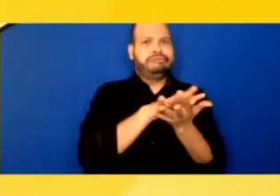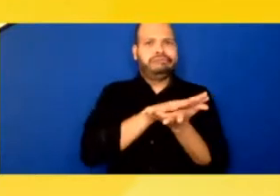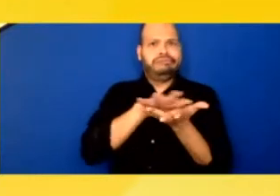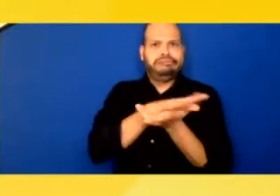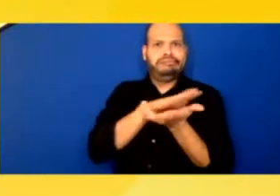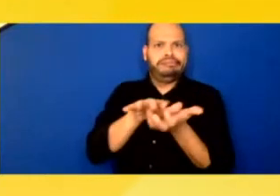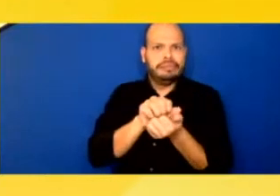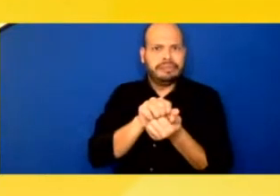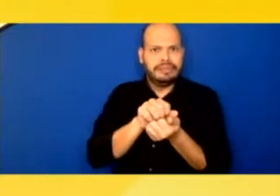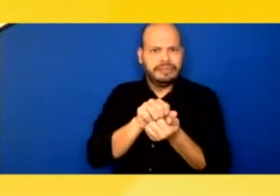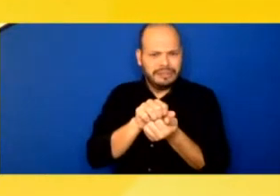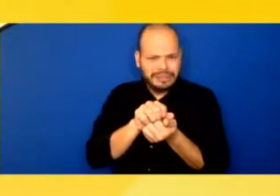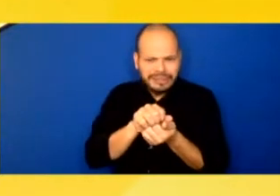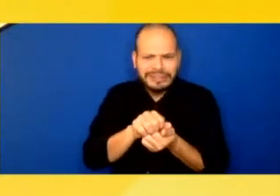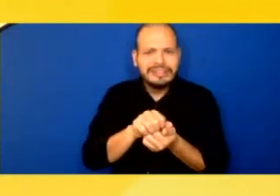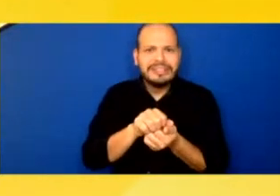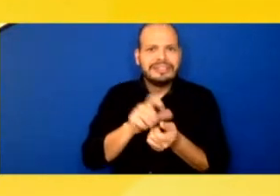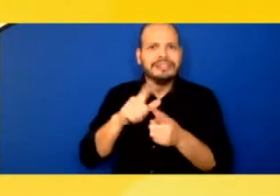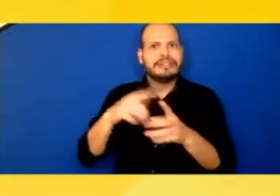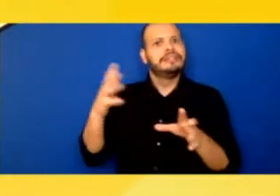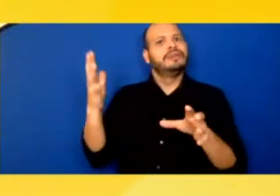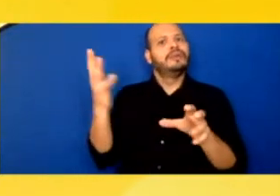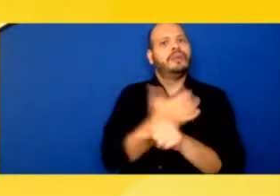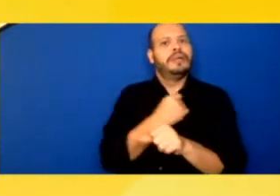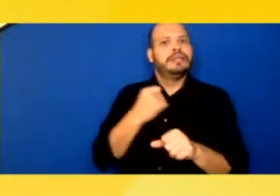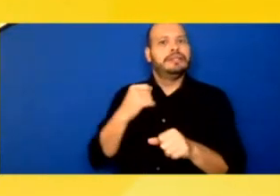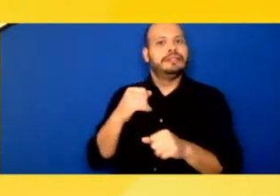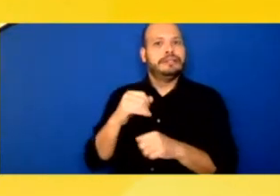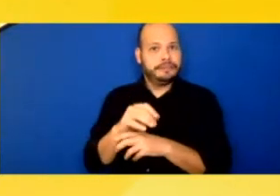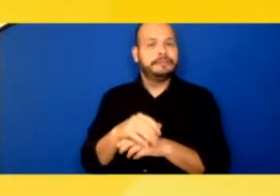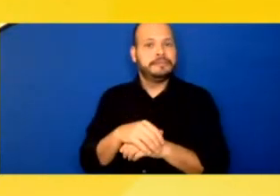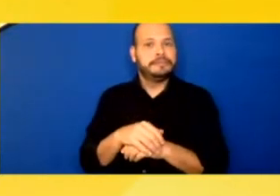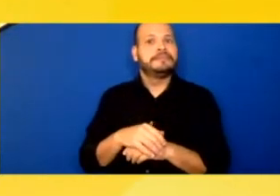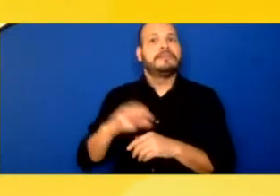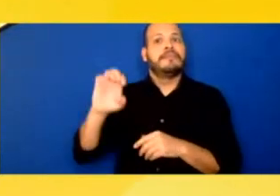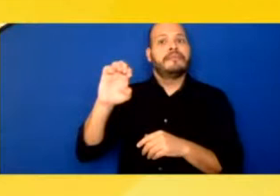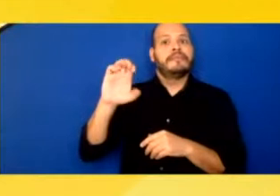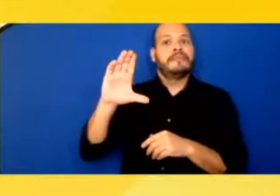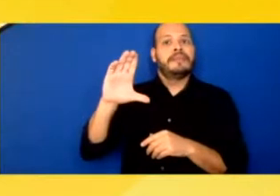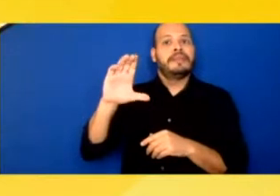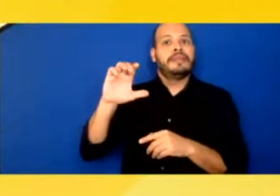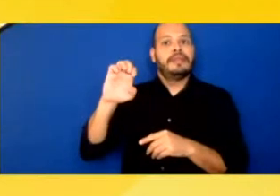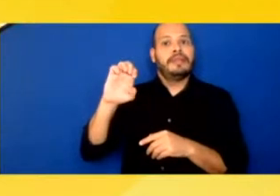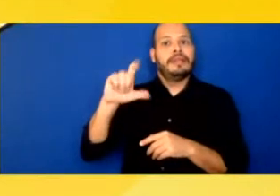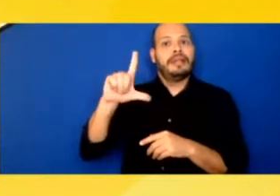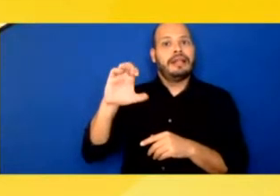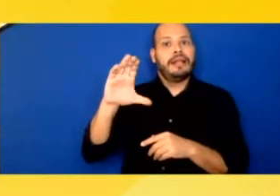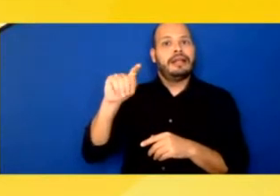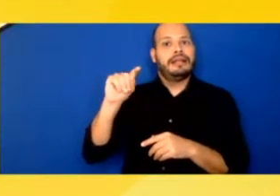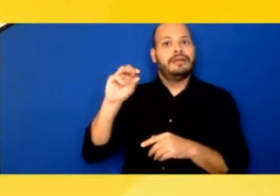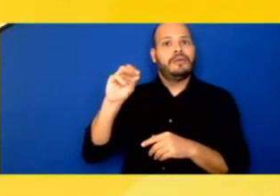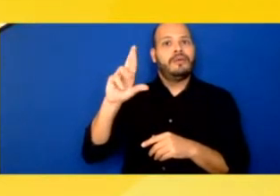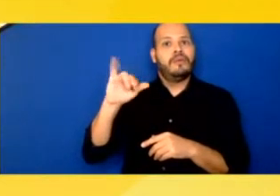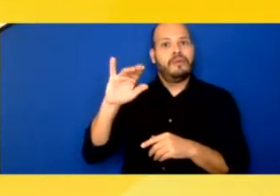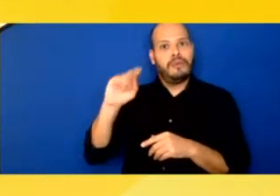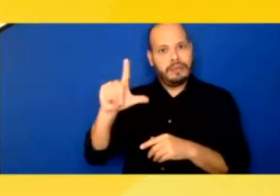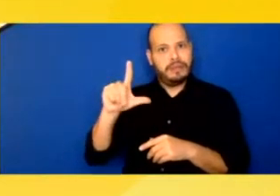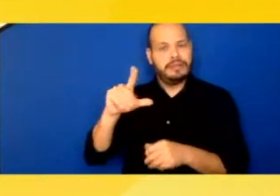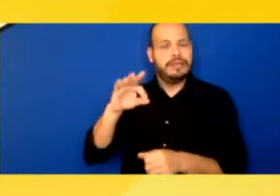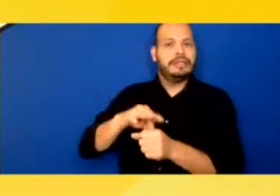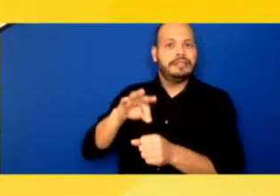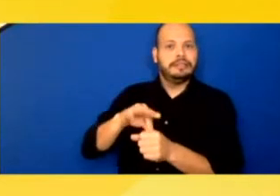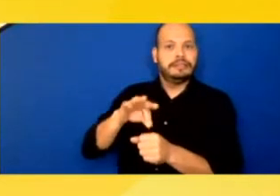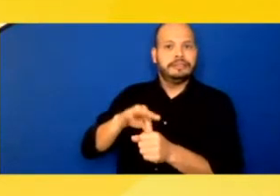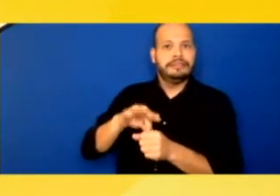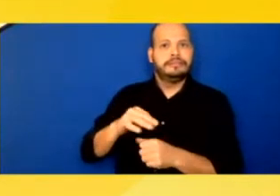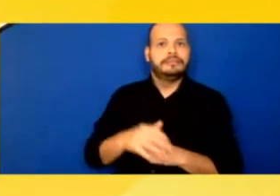by 80,000 votes in three states. In one of those states where Liz comes from, Wisconsin,